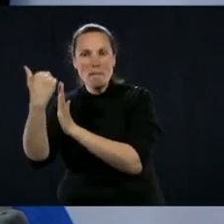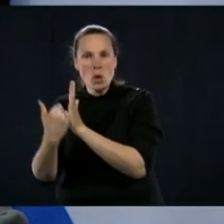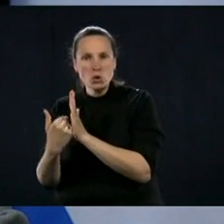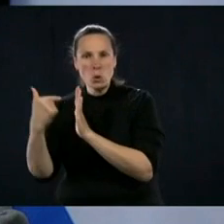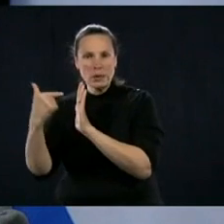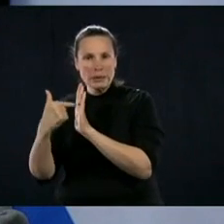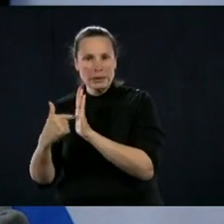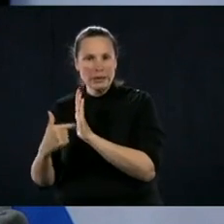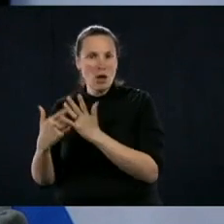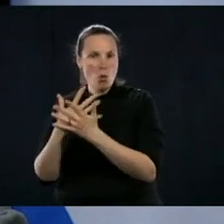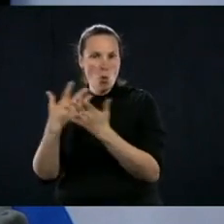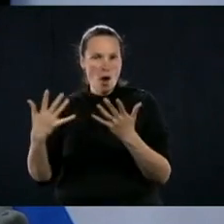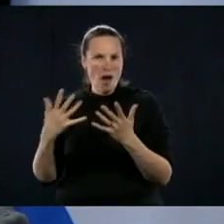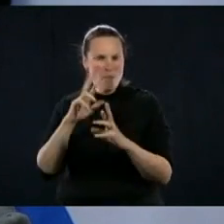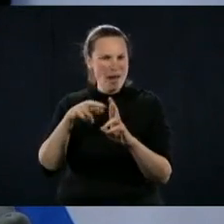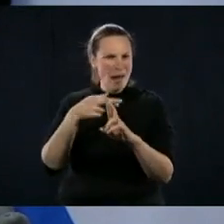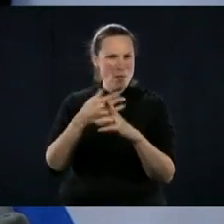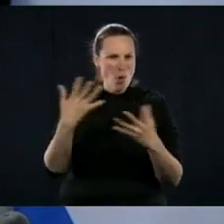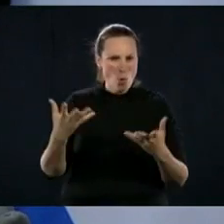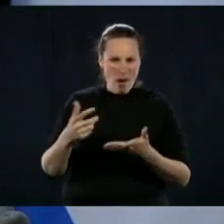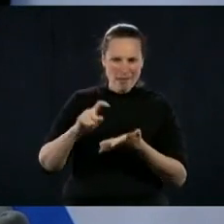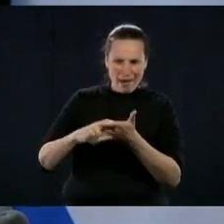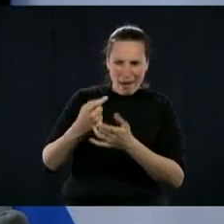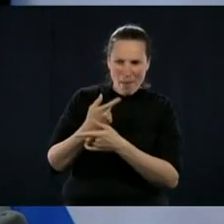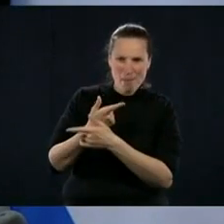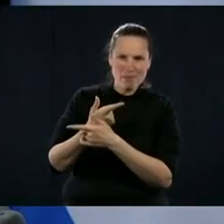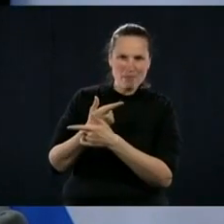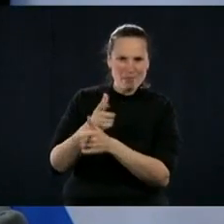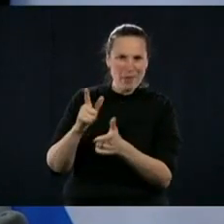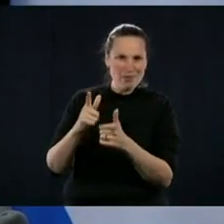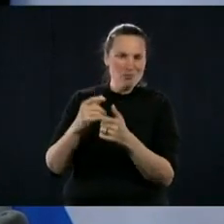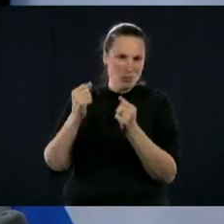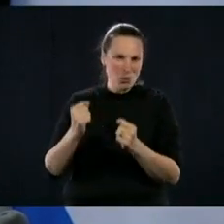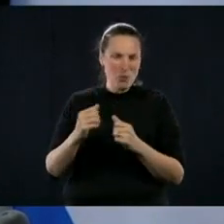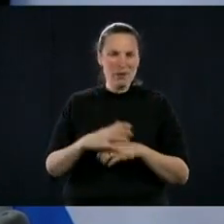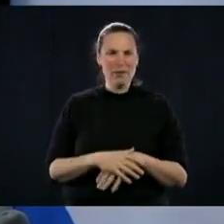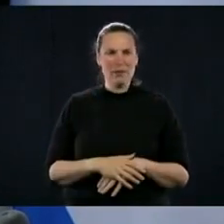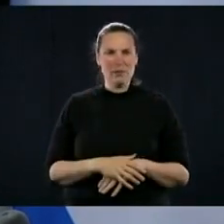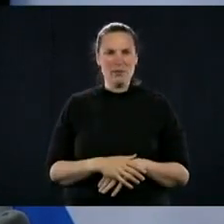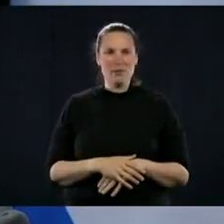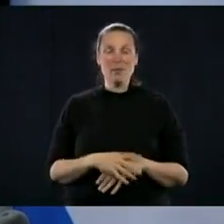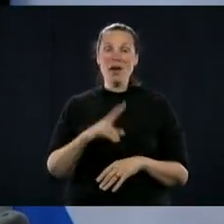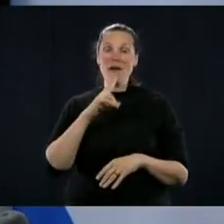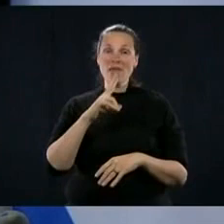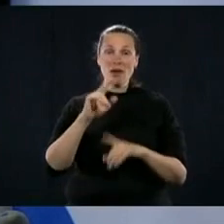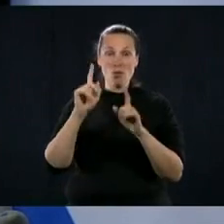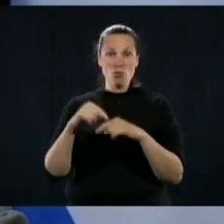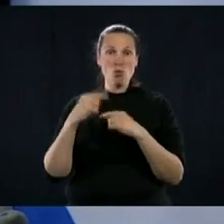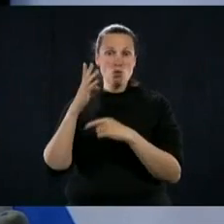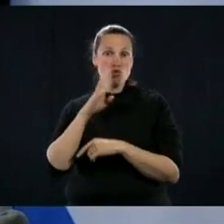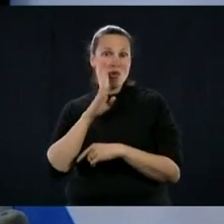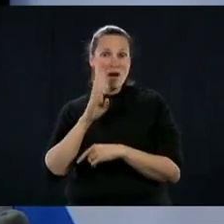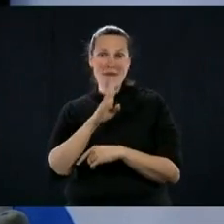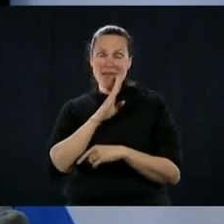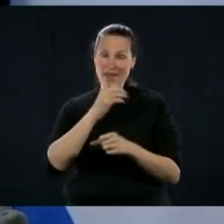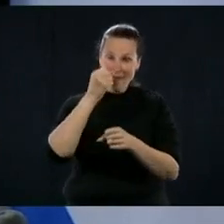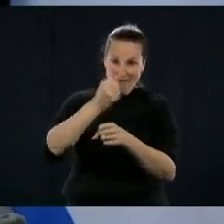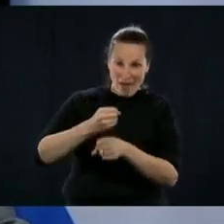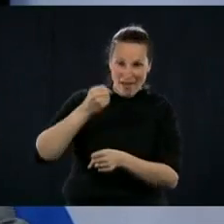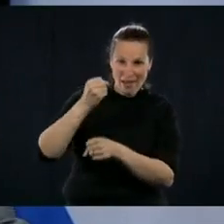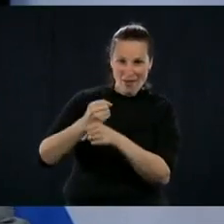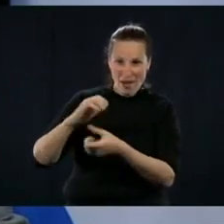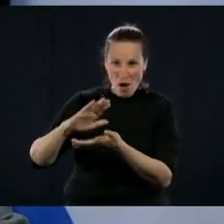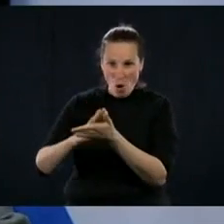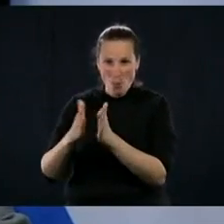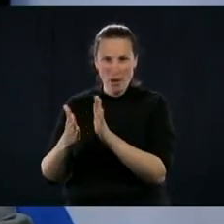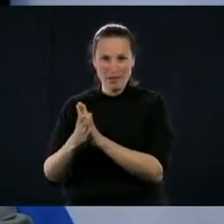up measures. What will you be answering to them? Well, what I'm answering is we will do it as we did it, with our energy since the month of